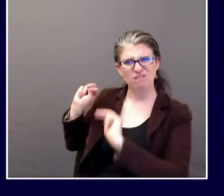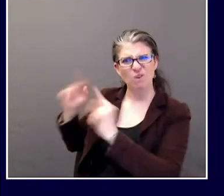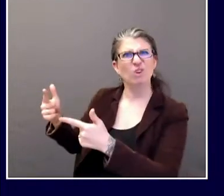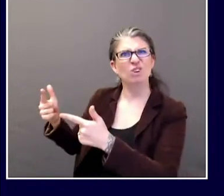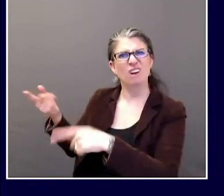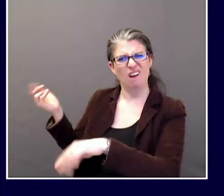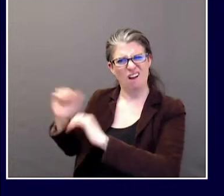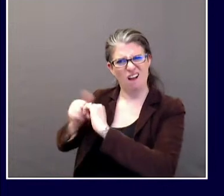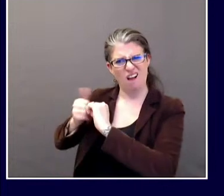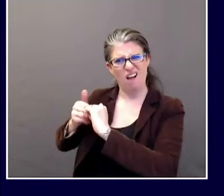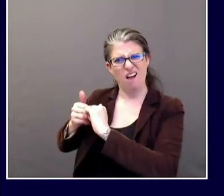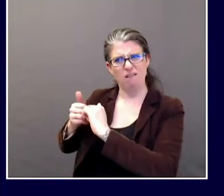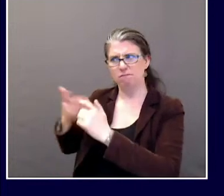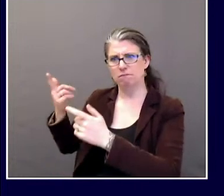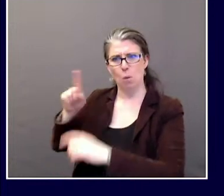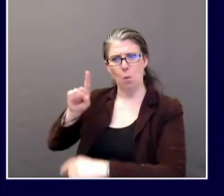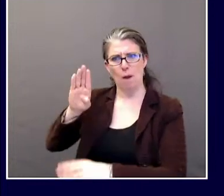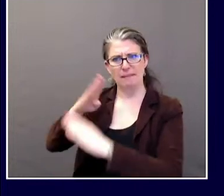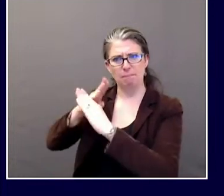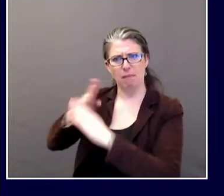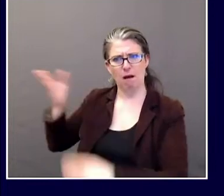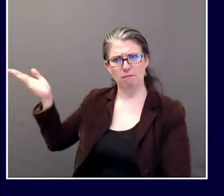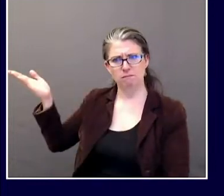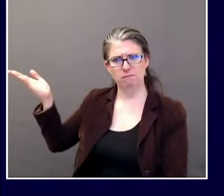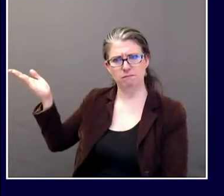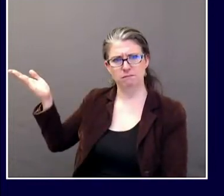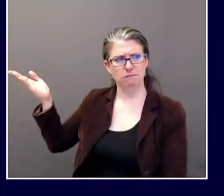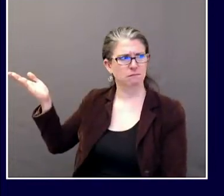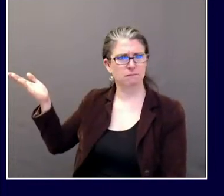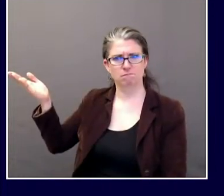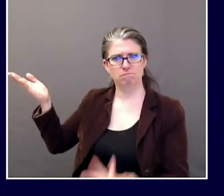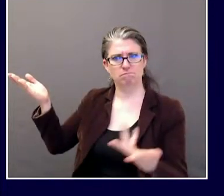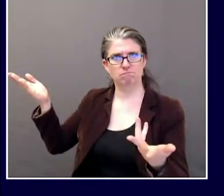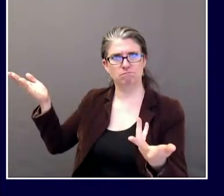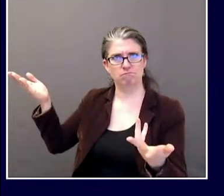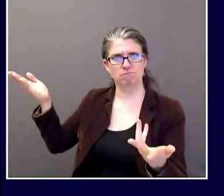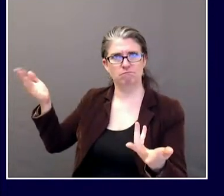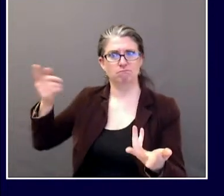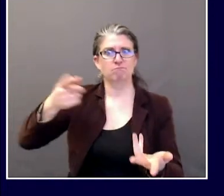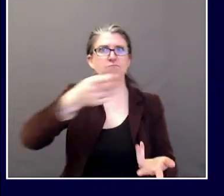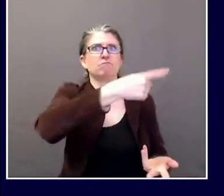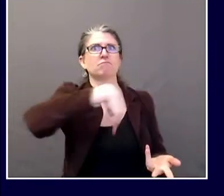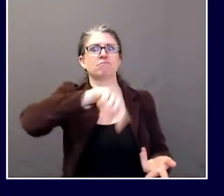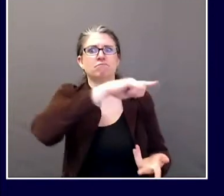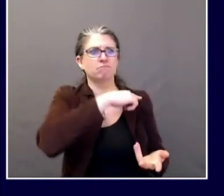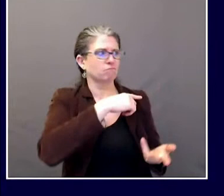I heard from my counterpart in another New England state that did go with VAMs, and they were